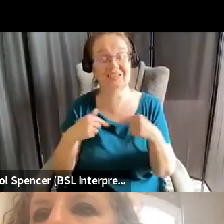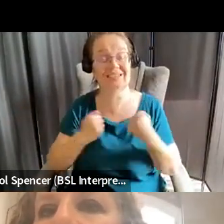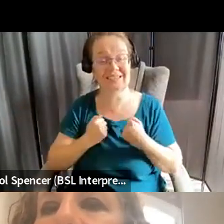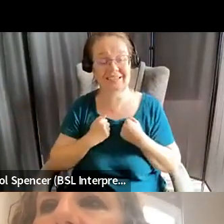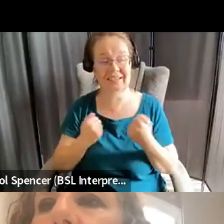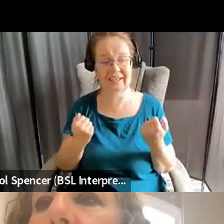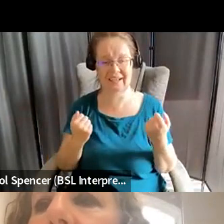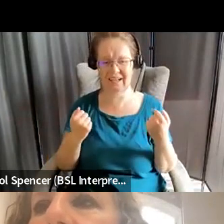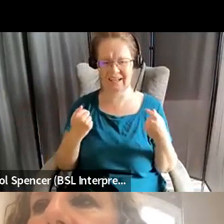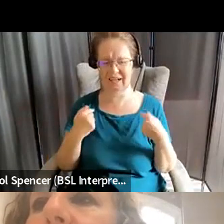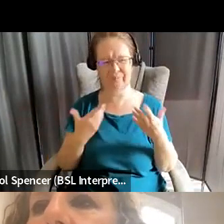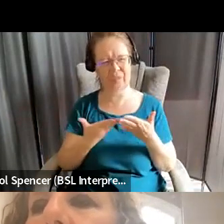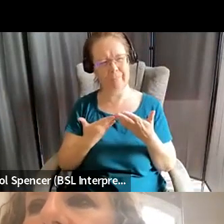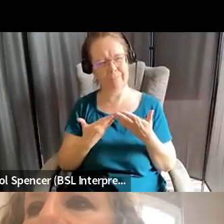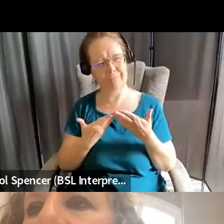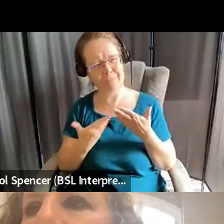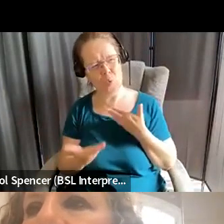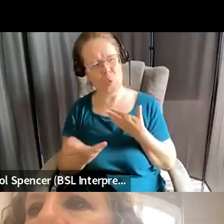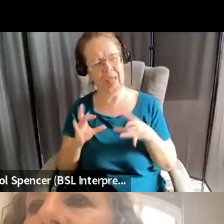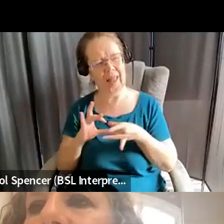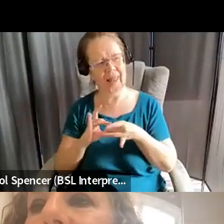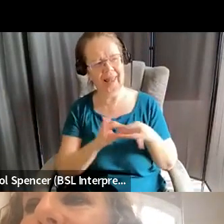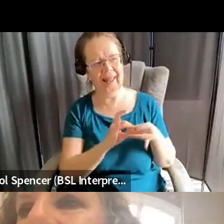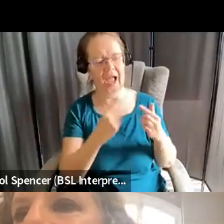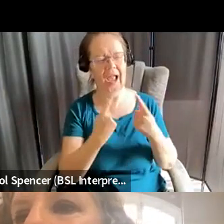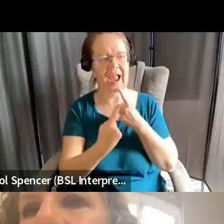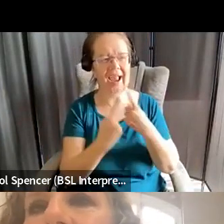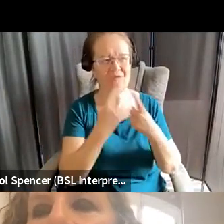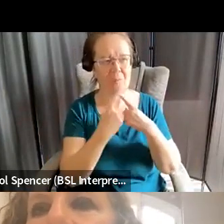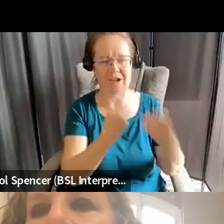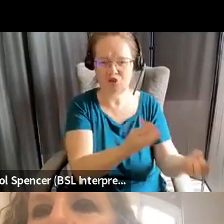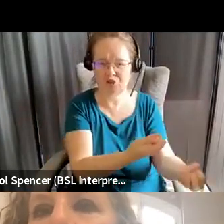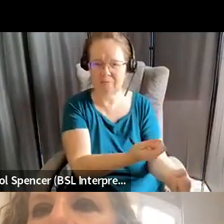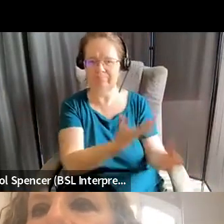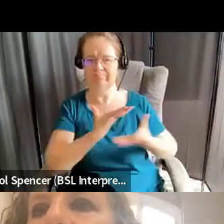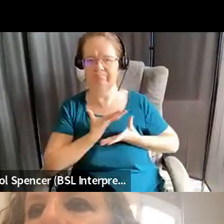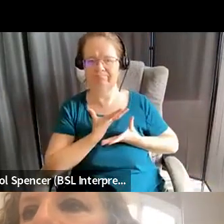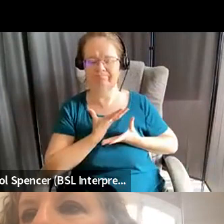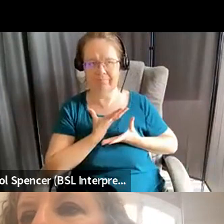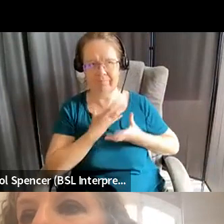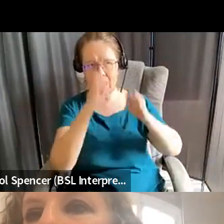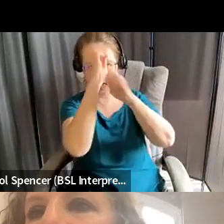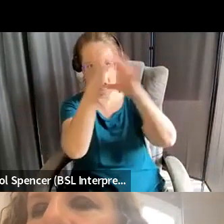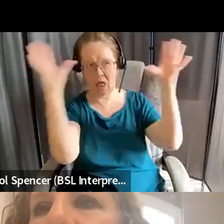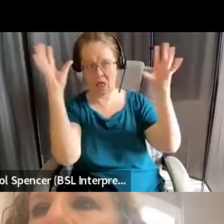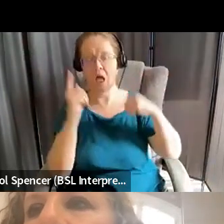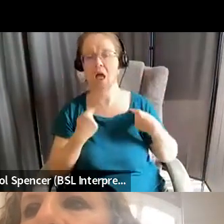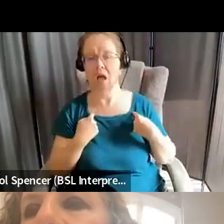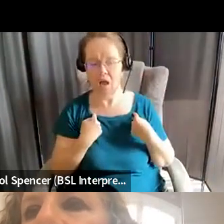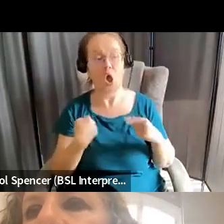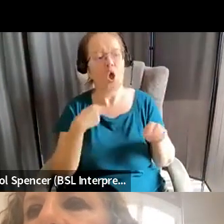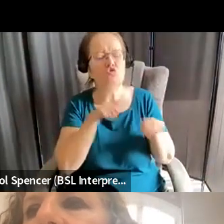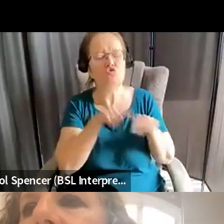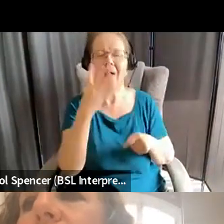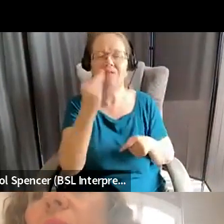more nuanced. That's more about the way information is conveyed. So if I'm trying to find some